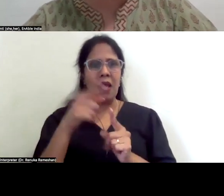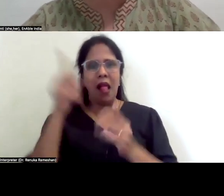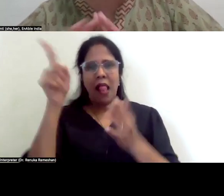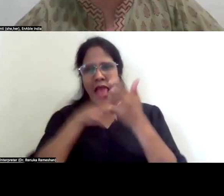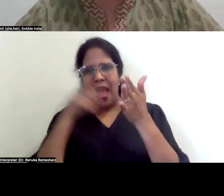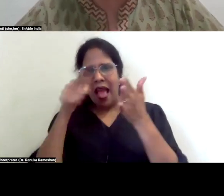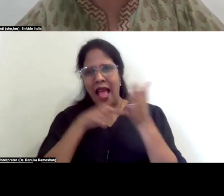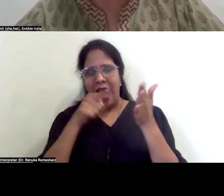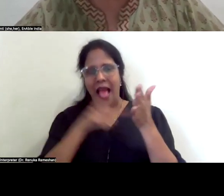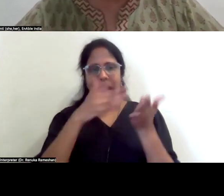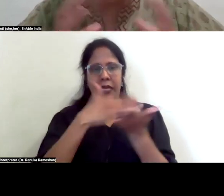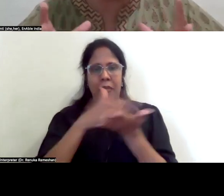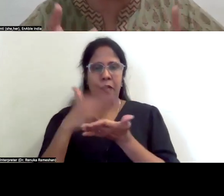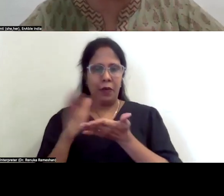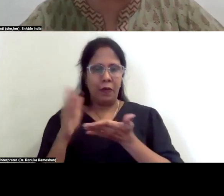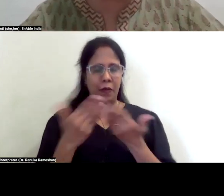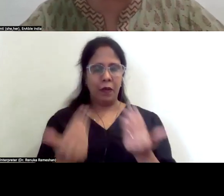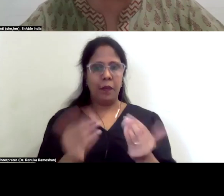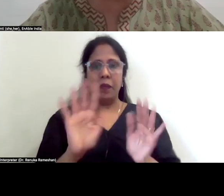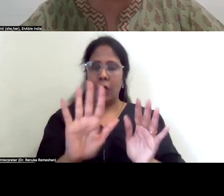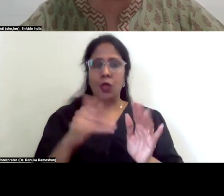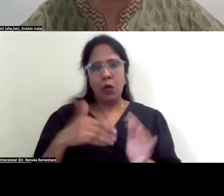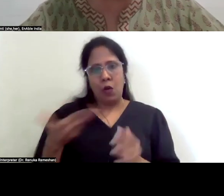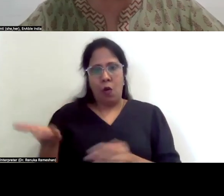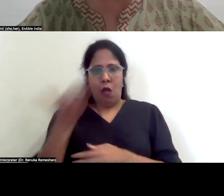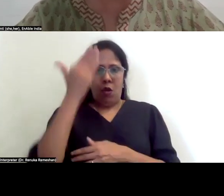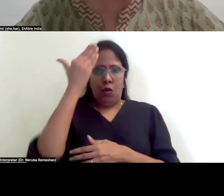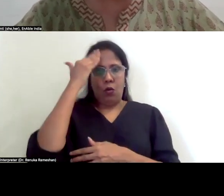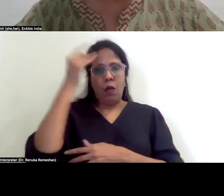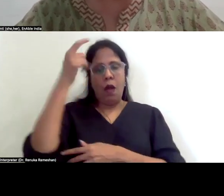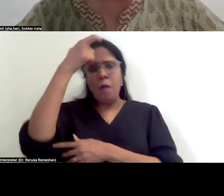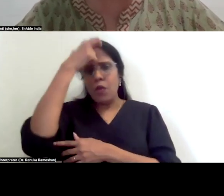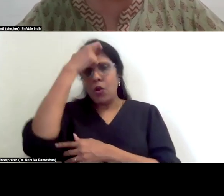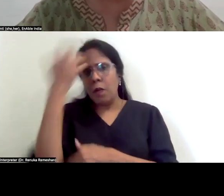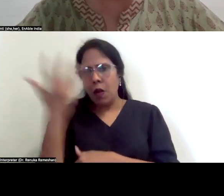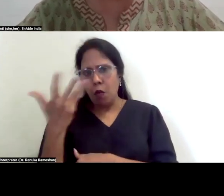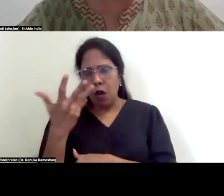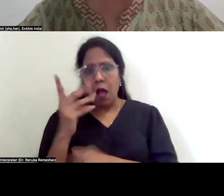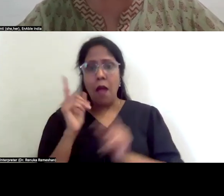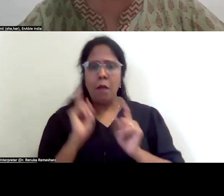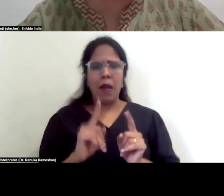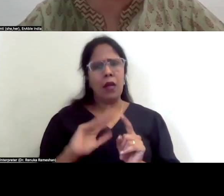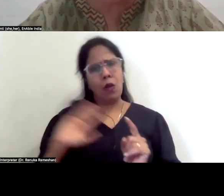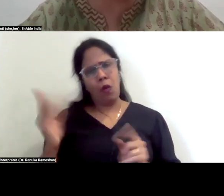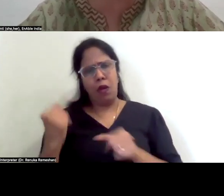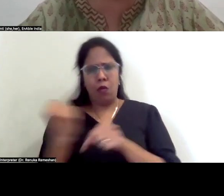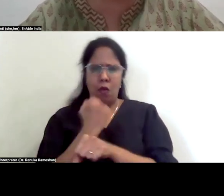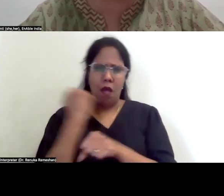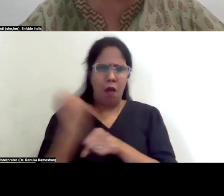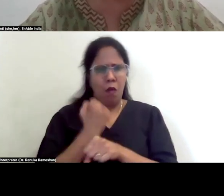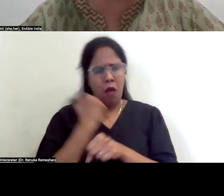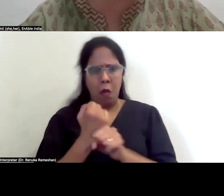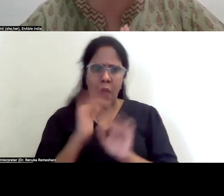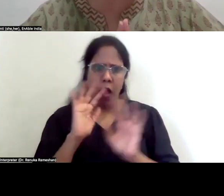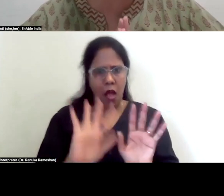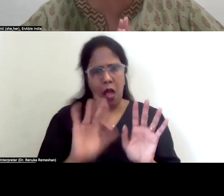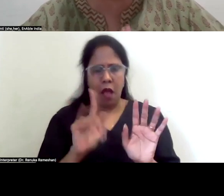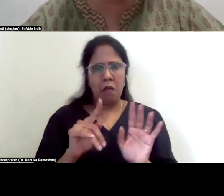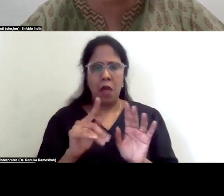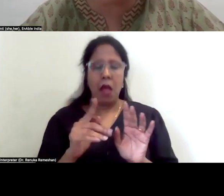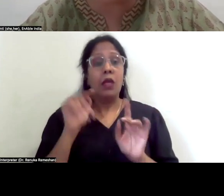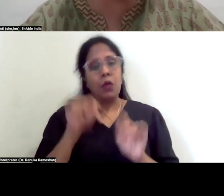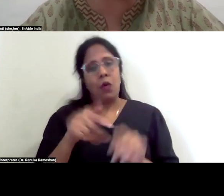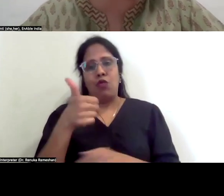Okay. So we know the problem. Now it's not that we all have not been working on this, right? So there is good news. There has